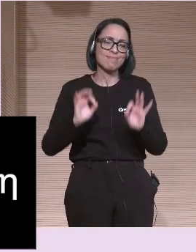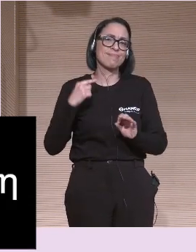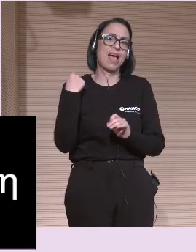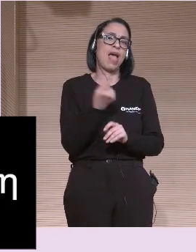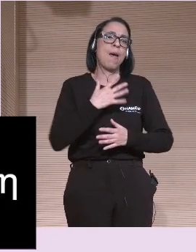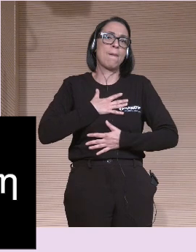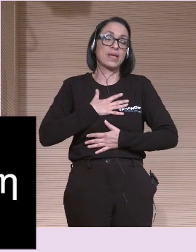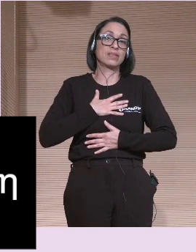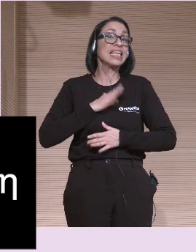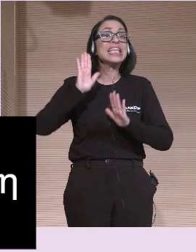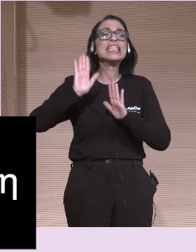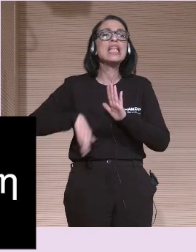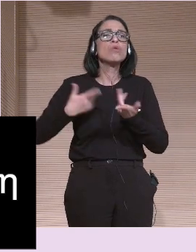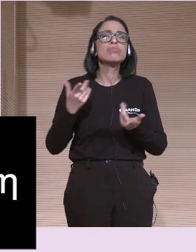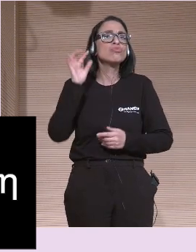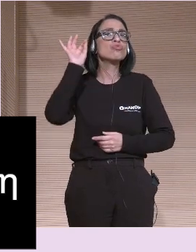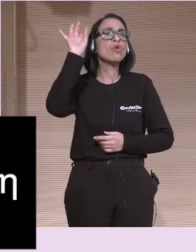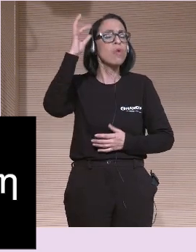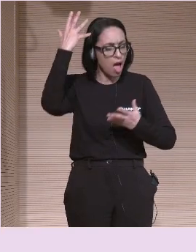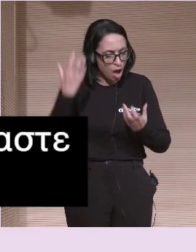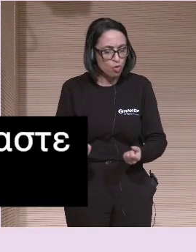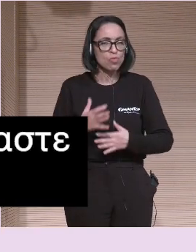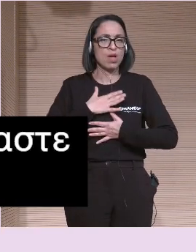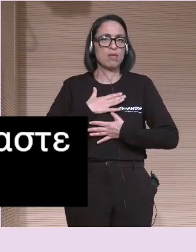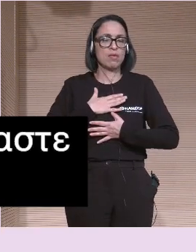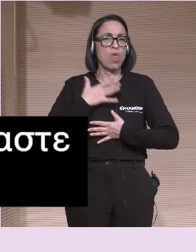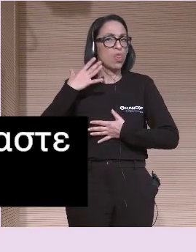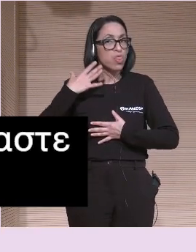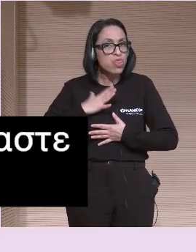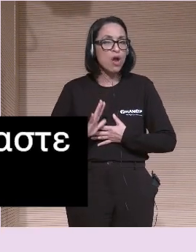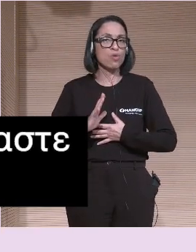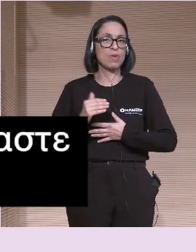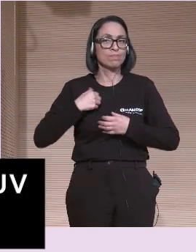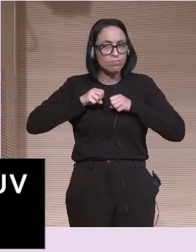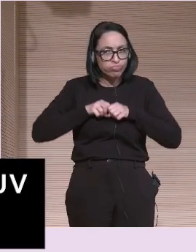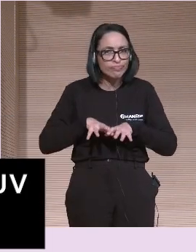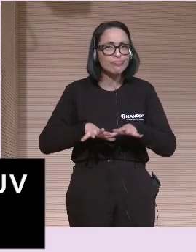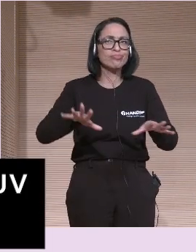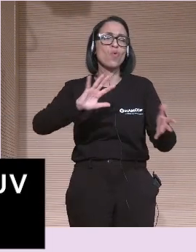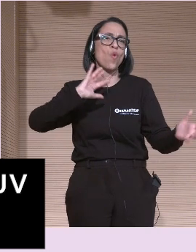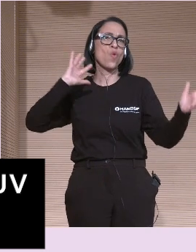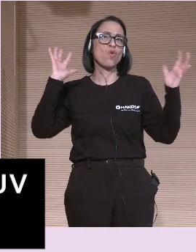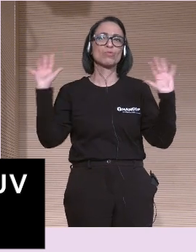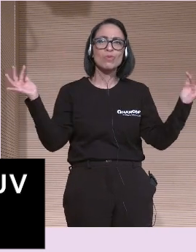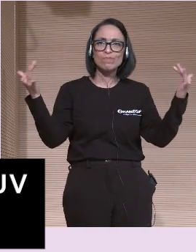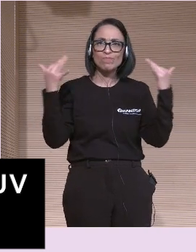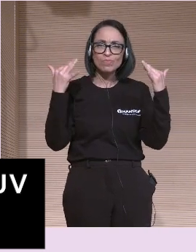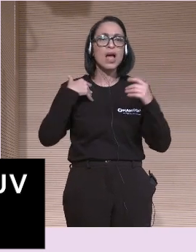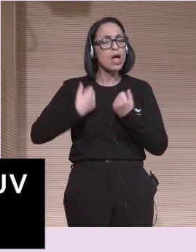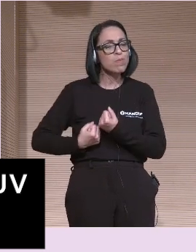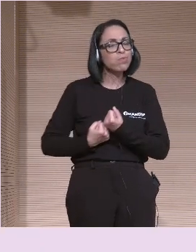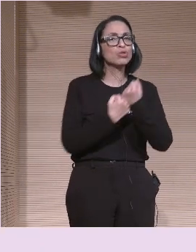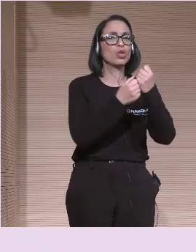we hope we can do something to contribute to a better conversation, support teaching and learning, and be a place where people feel that their stories